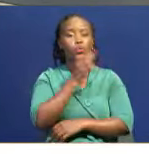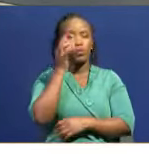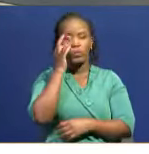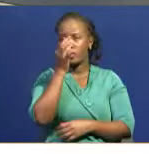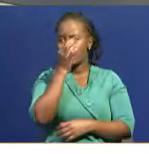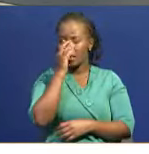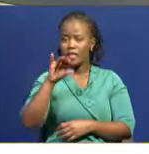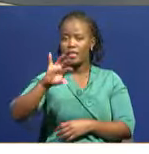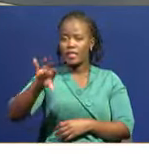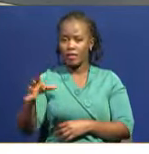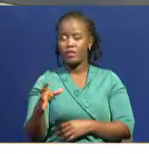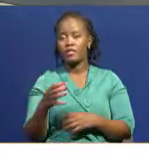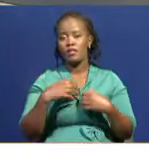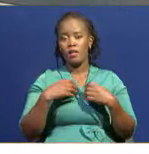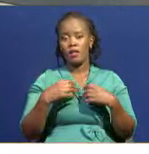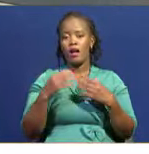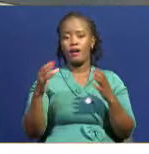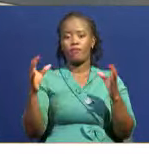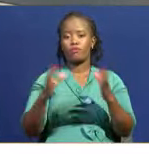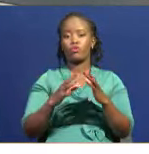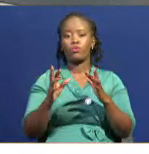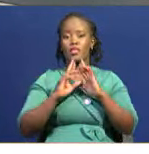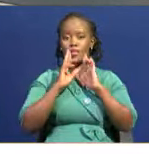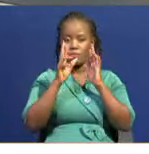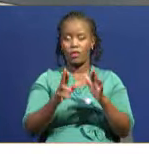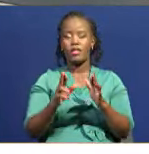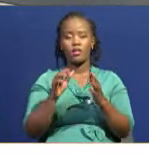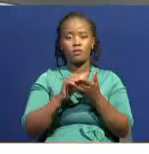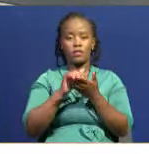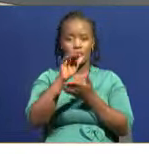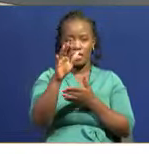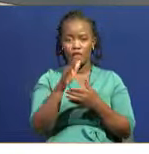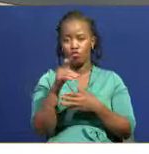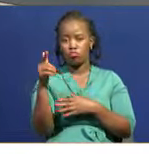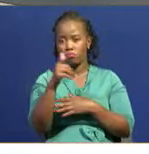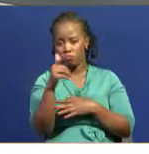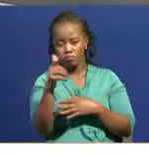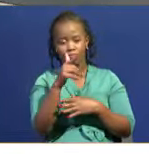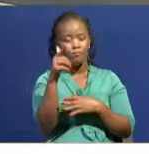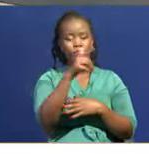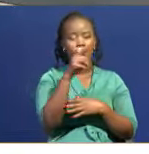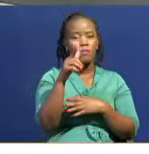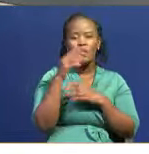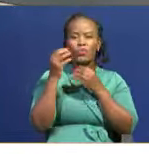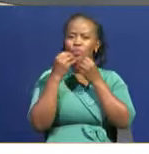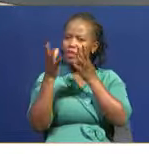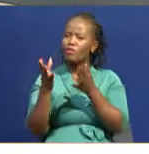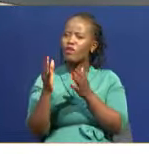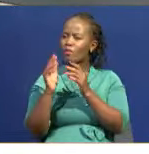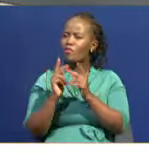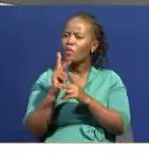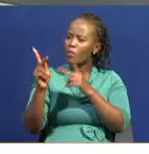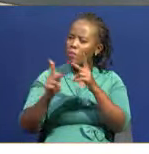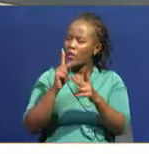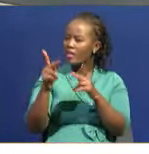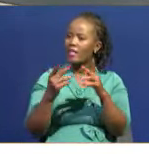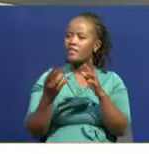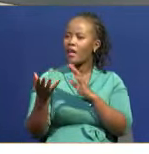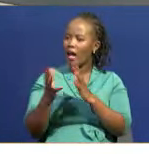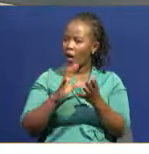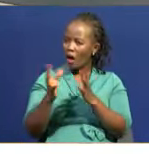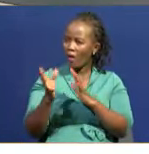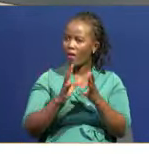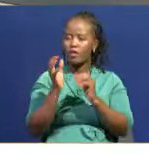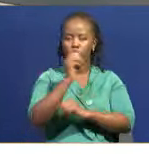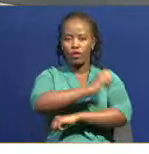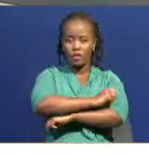to dispatch our very abled Kevin Washira to that particular scene, and he will brief us to the progress that has been made within the